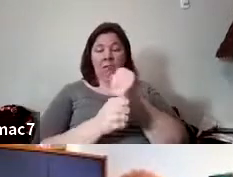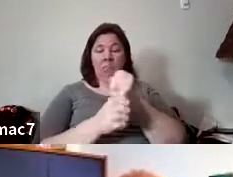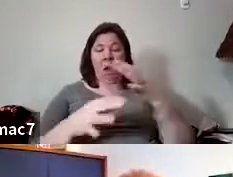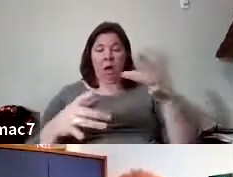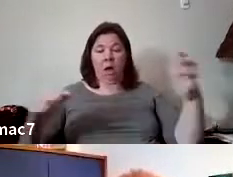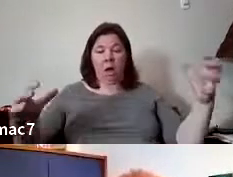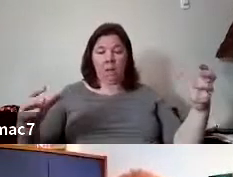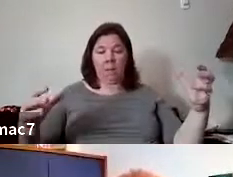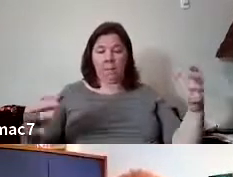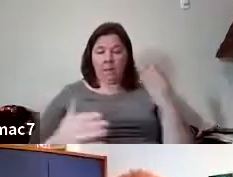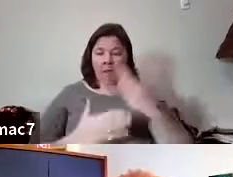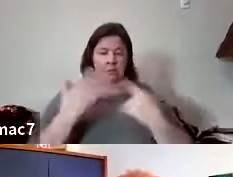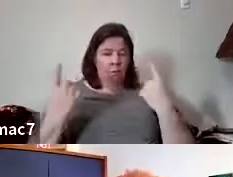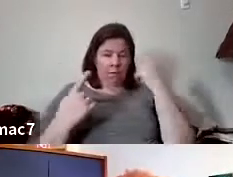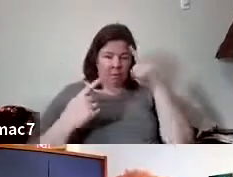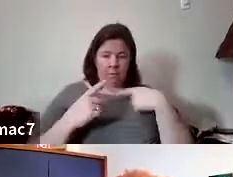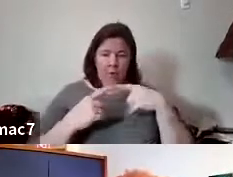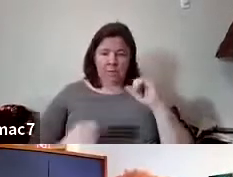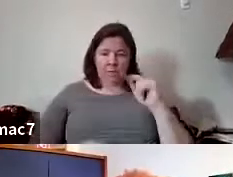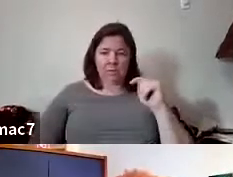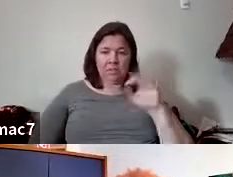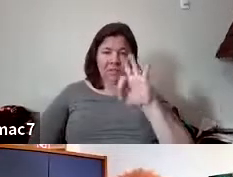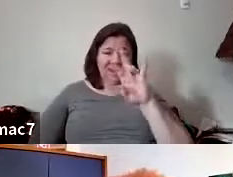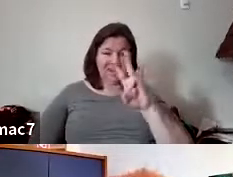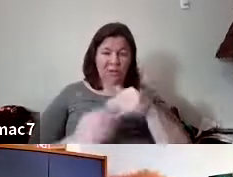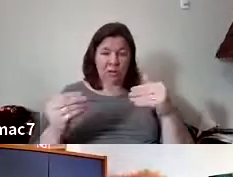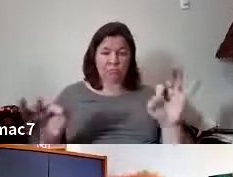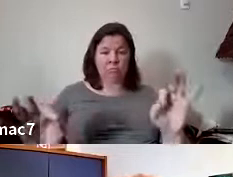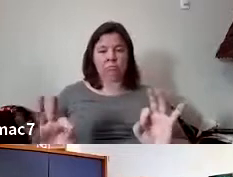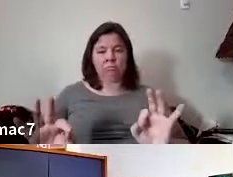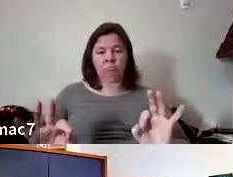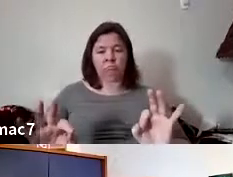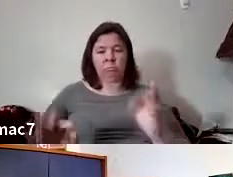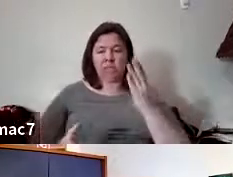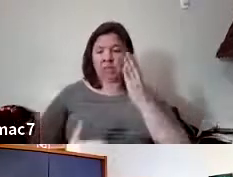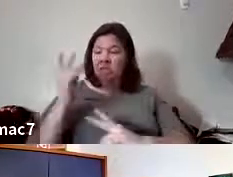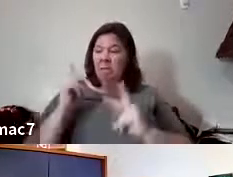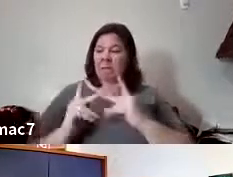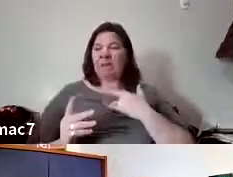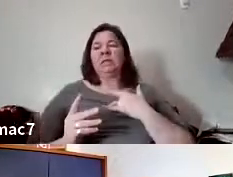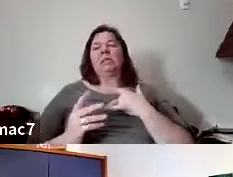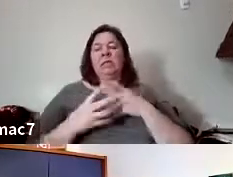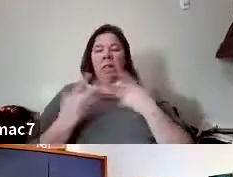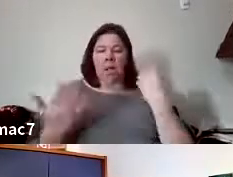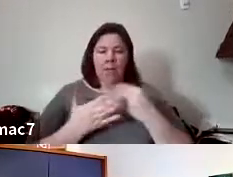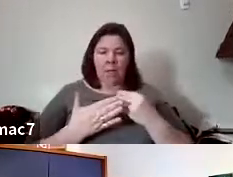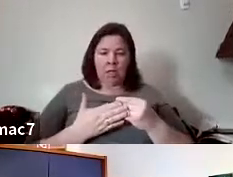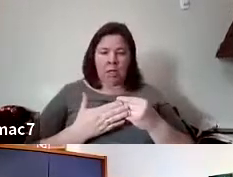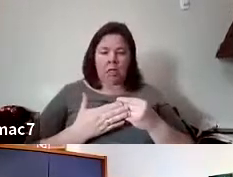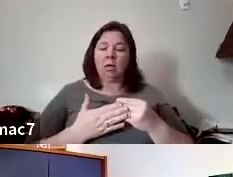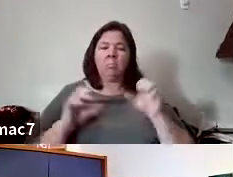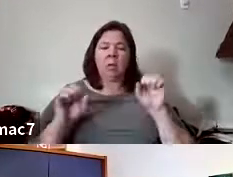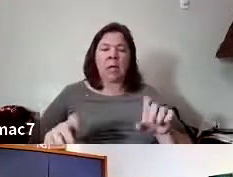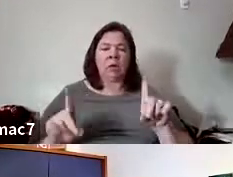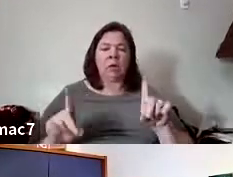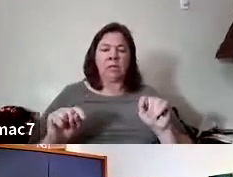anybody who might be thinking about it, $97, it might be a lot to some people, but it is attainable. And that's another thing